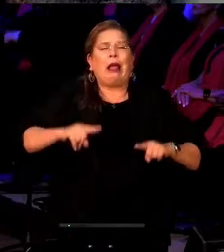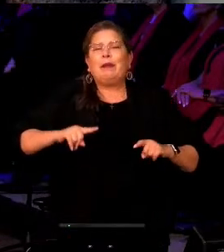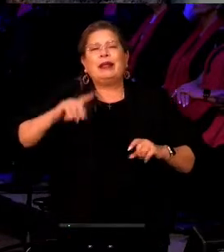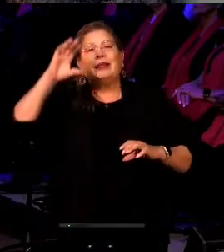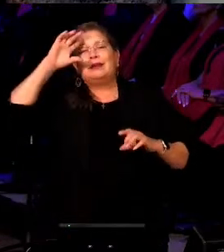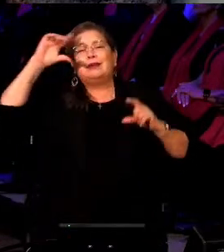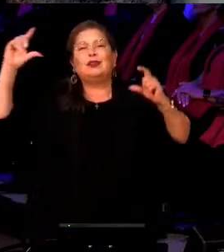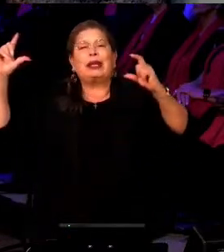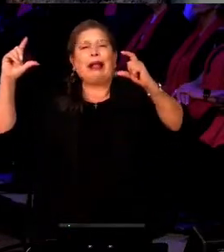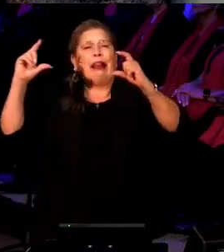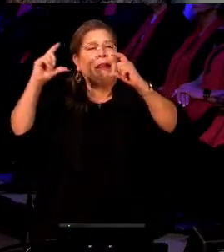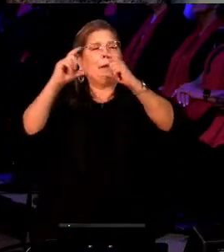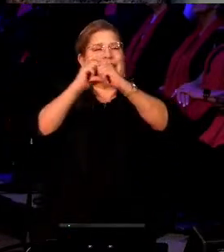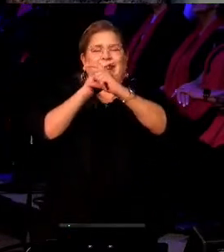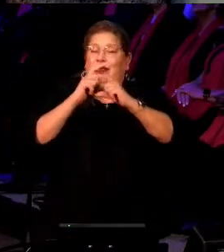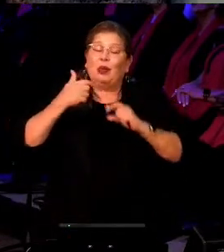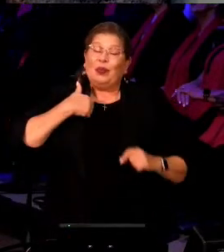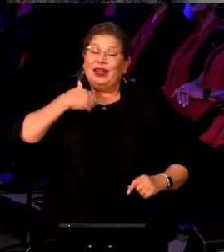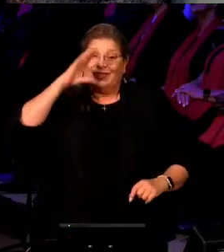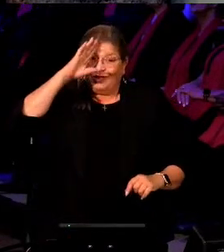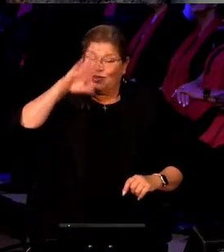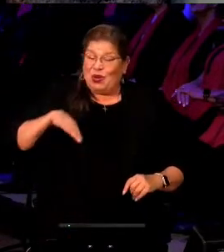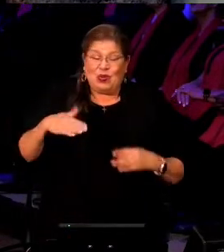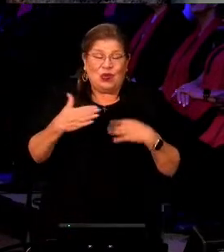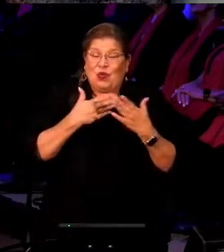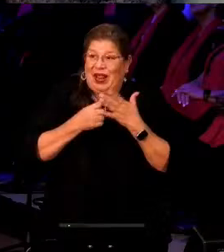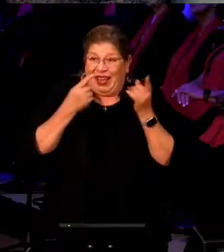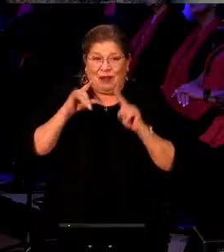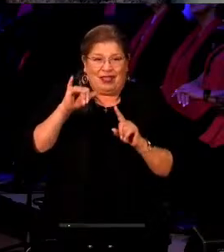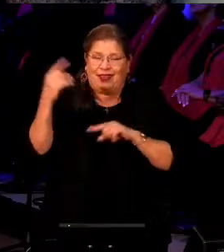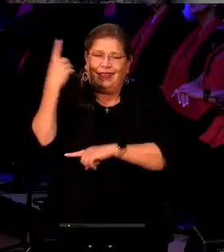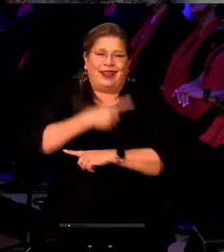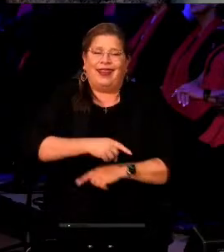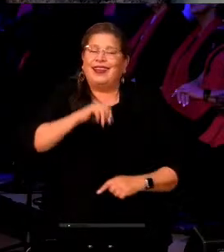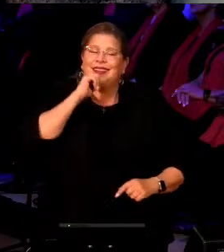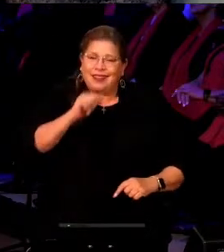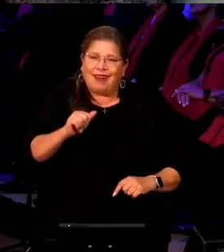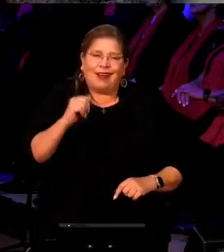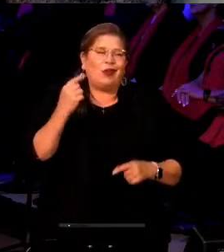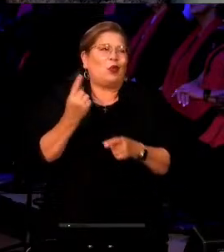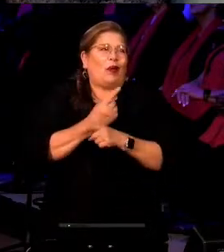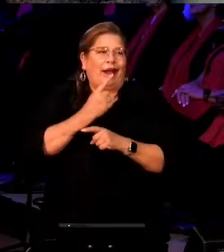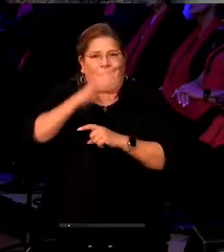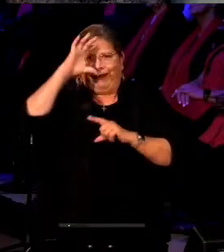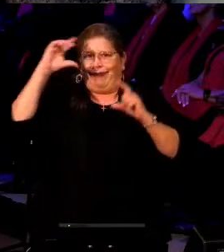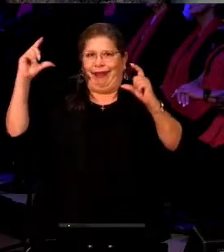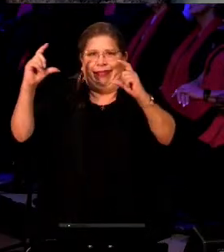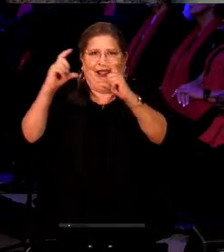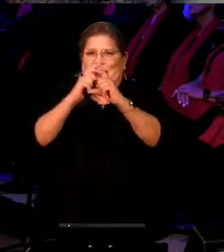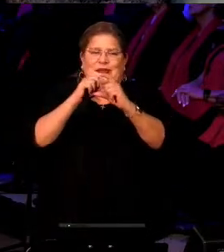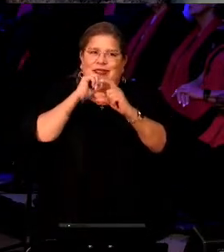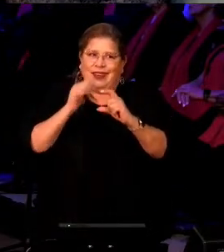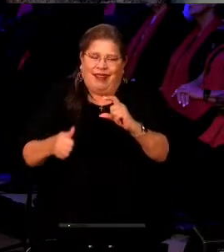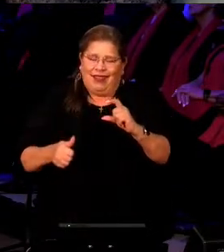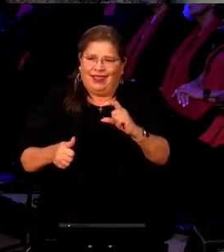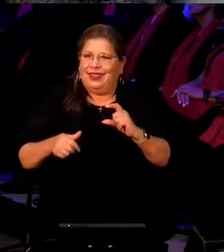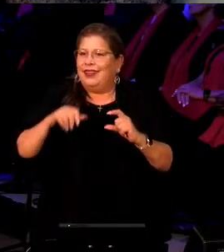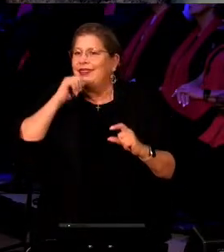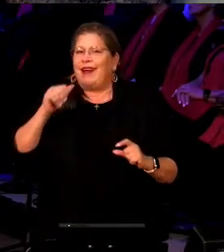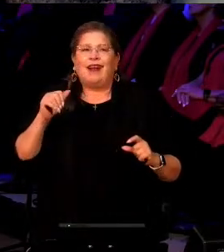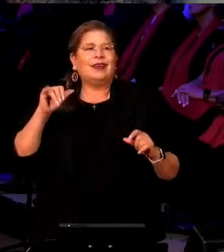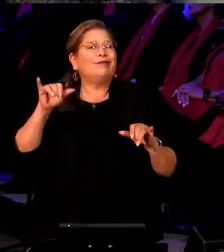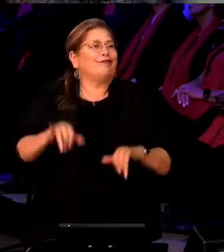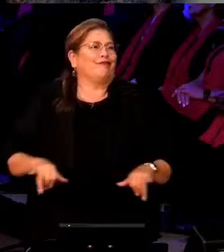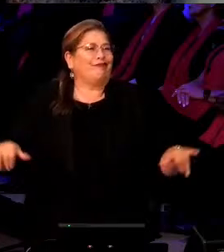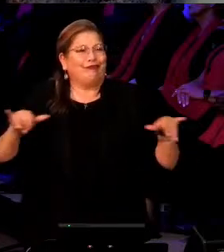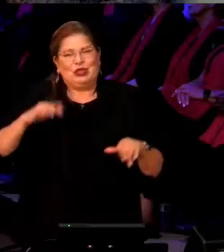eclipse, we know that whatever happened there, it was not an ordinary eclipse. It was not a run-of-the-mill